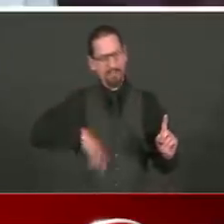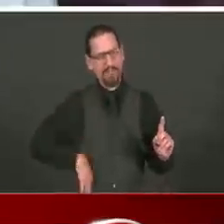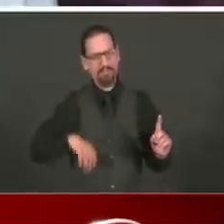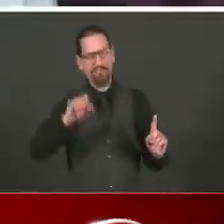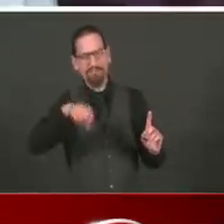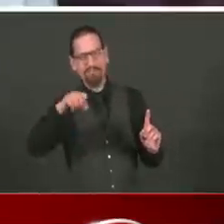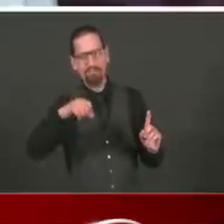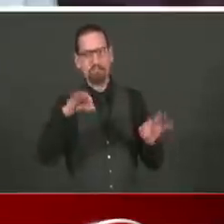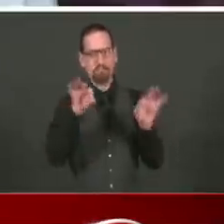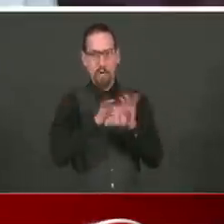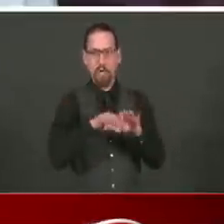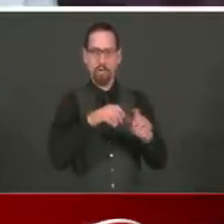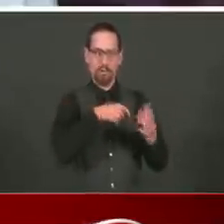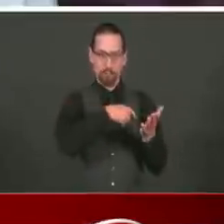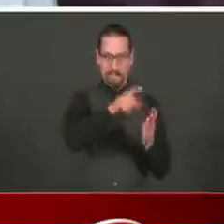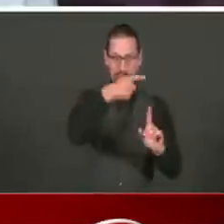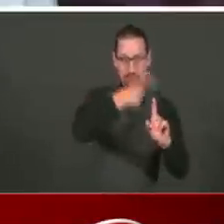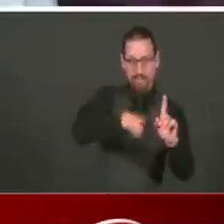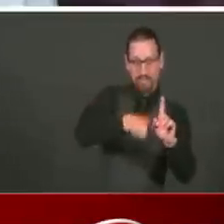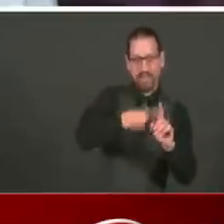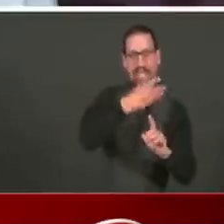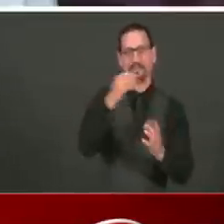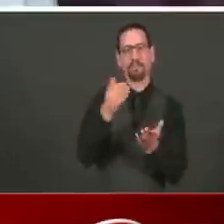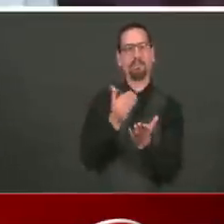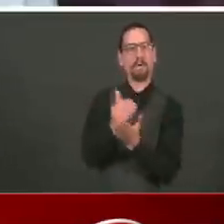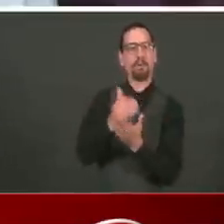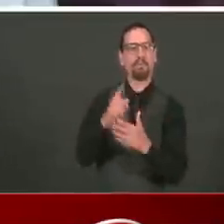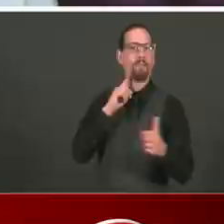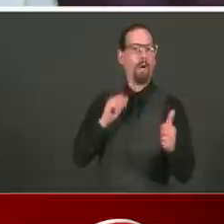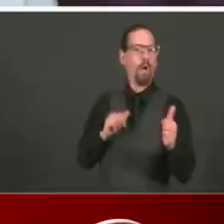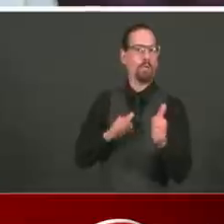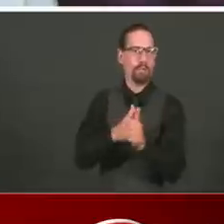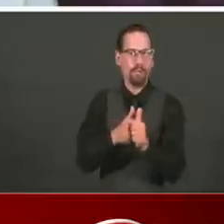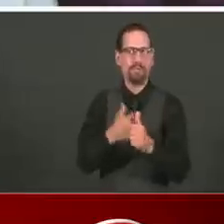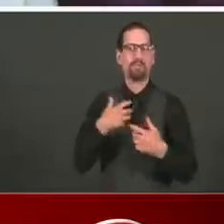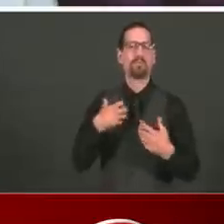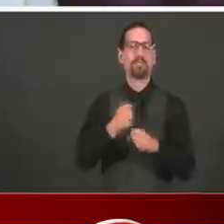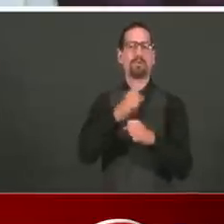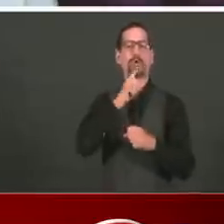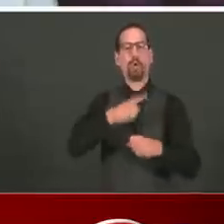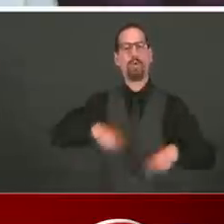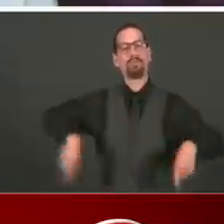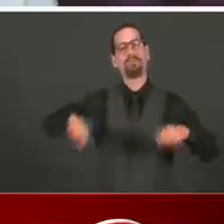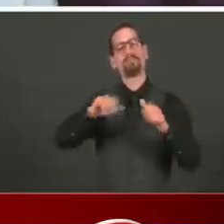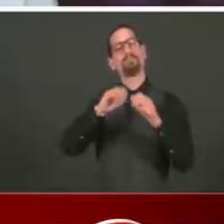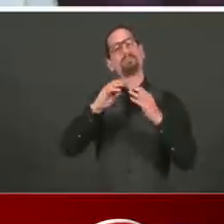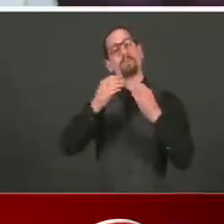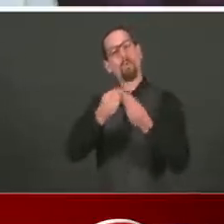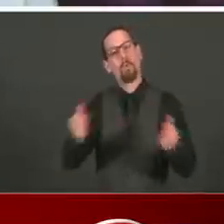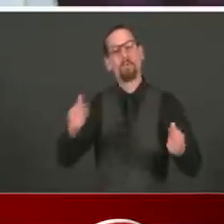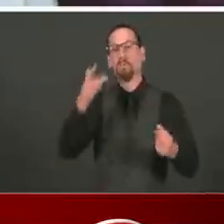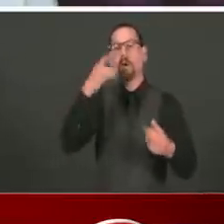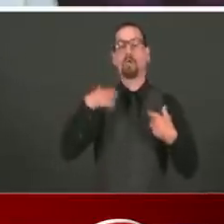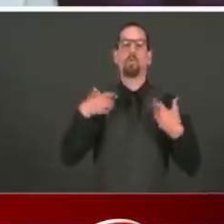And obviously it's good for the tenant because we don't want anybody to be homeless or evicted during this time of need. So I hope that this is,